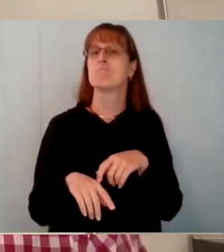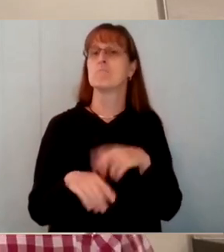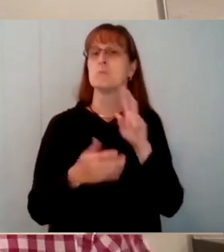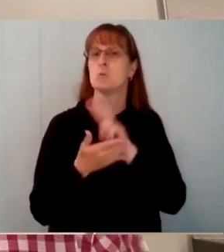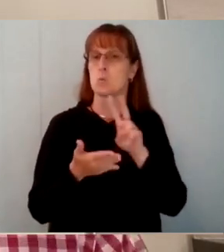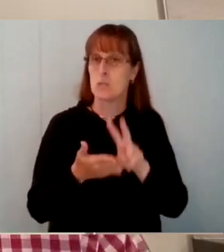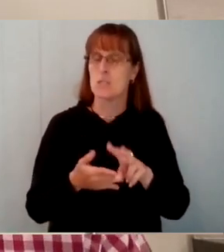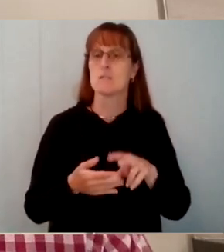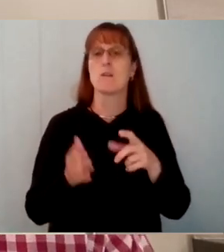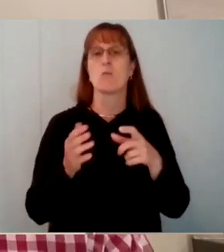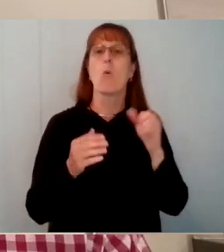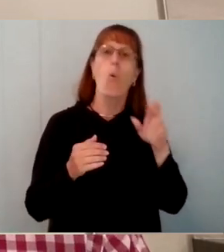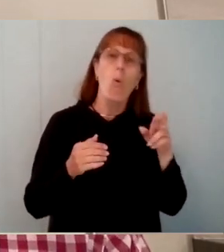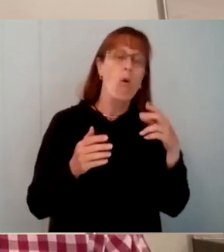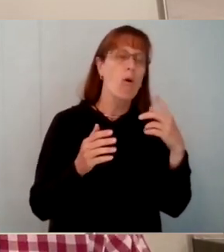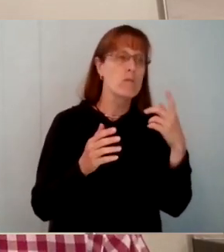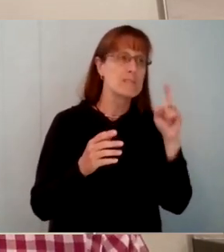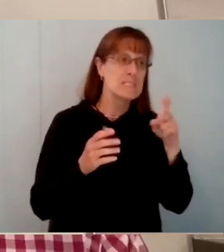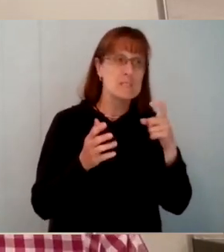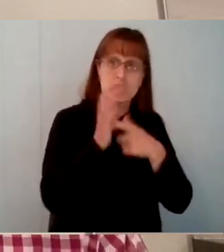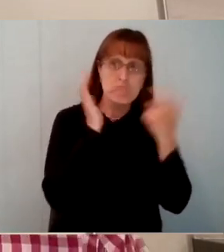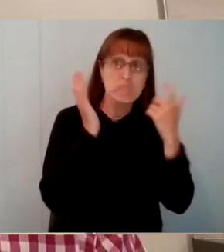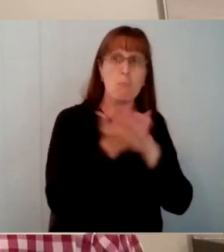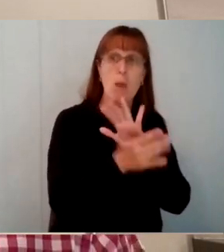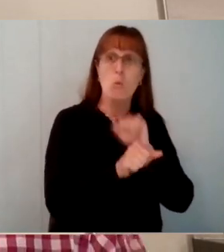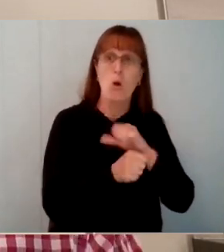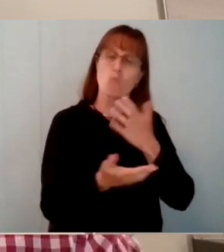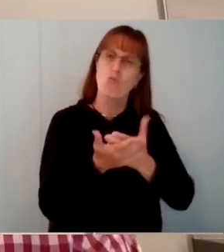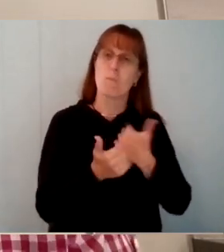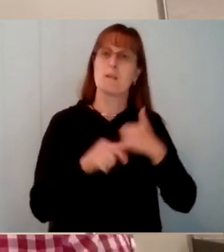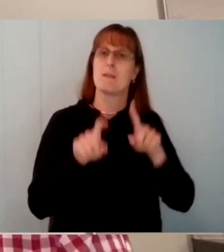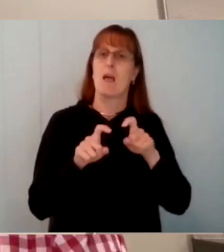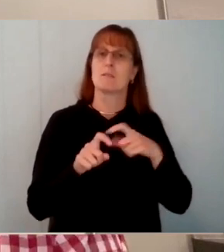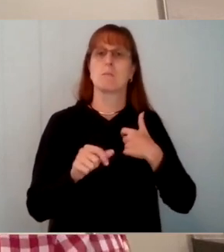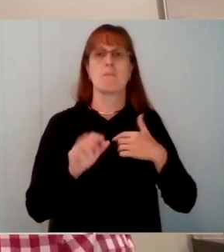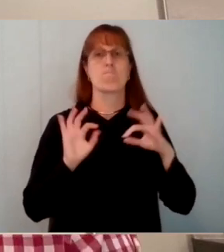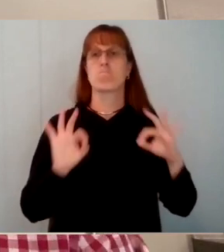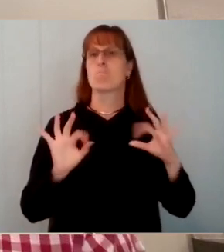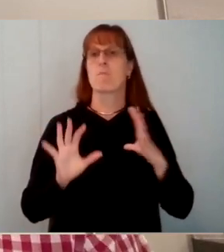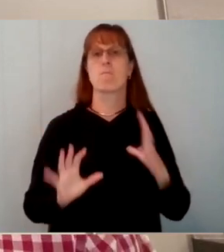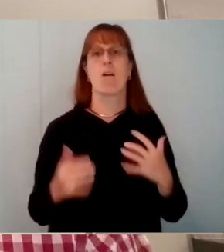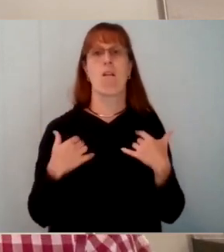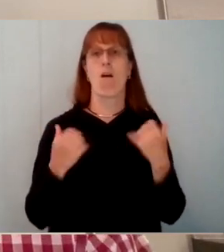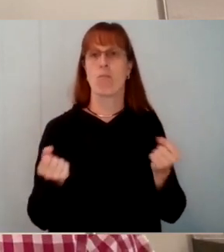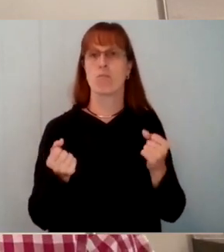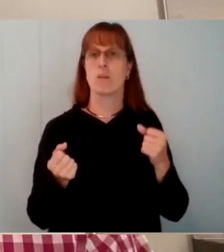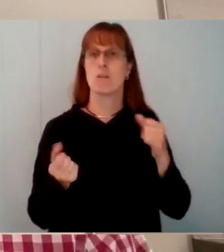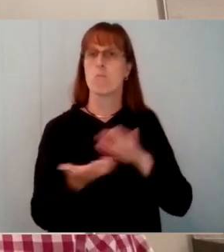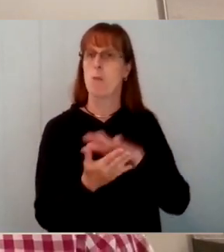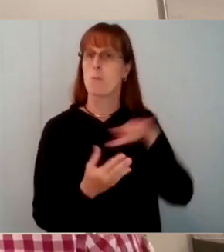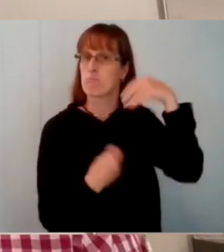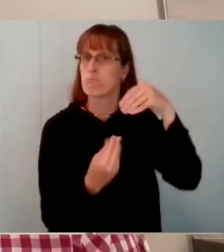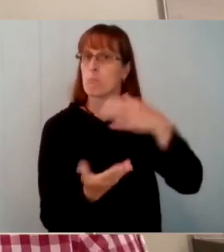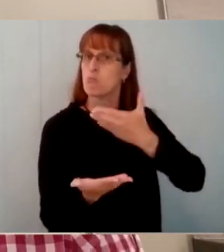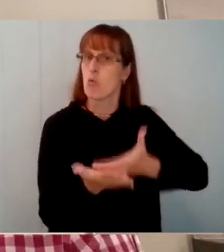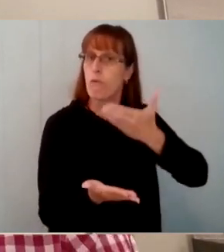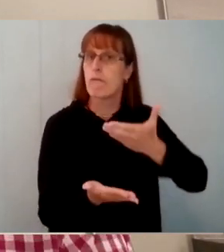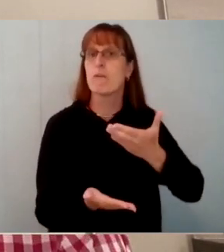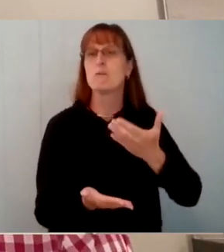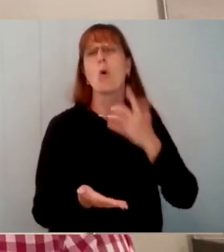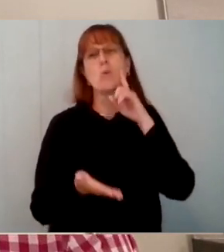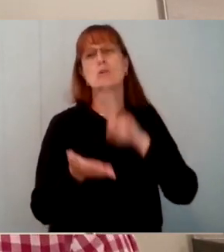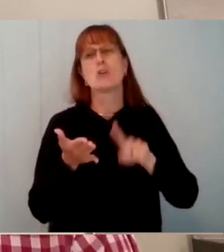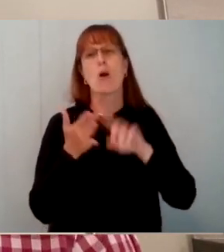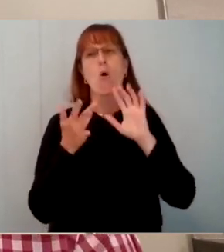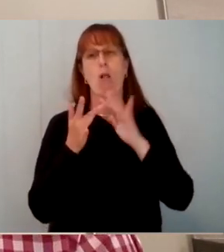link on this email where you can find out what different states require and make sure that you understand that if you're going to be traveling out of